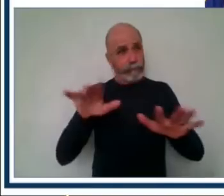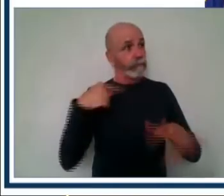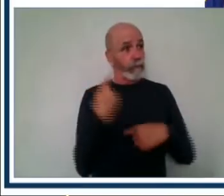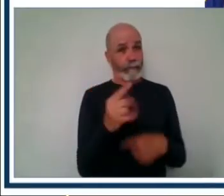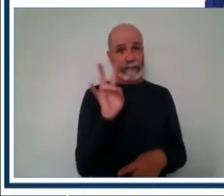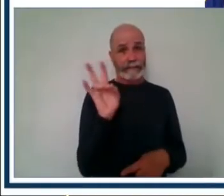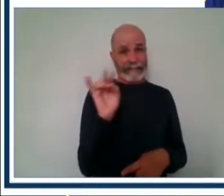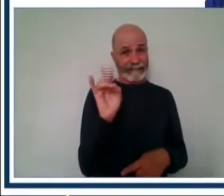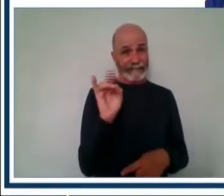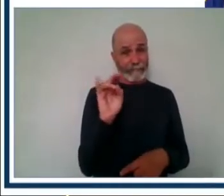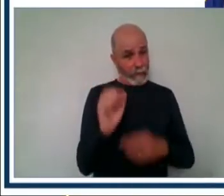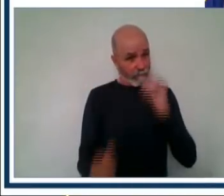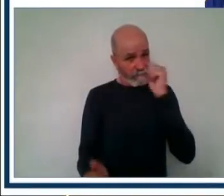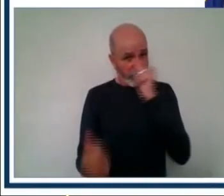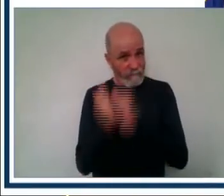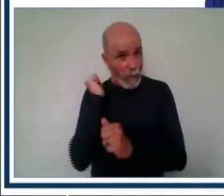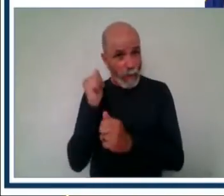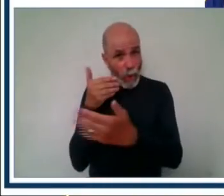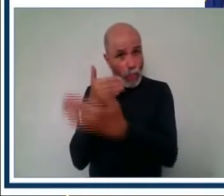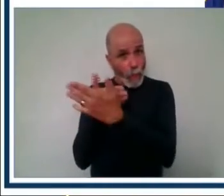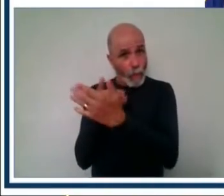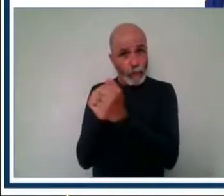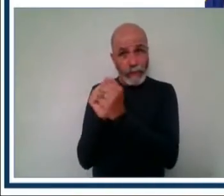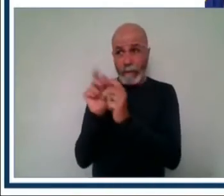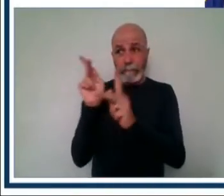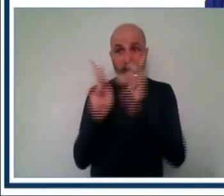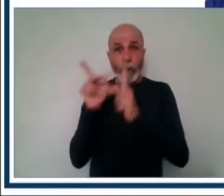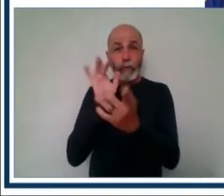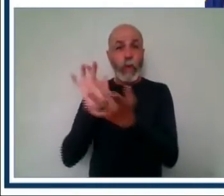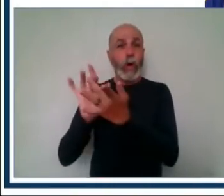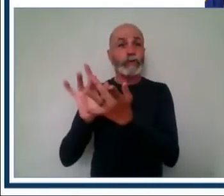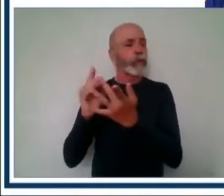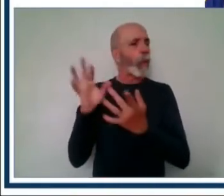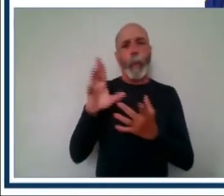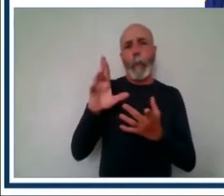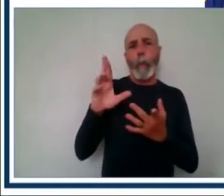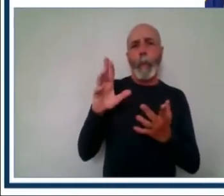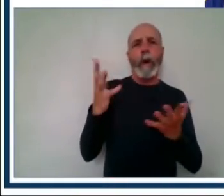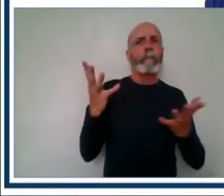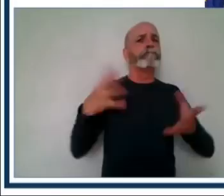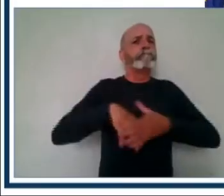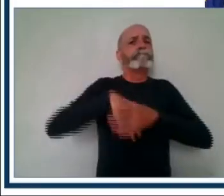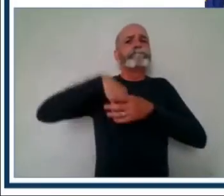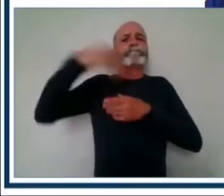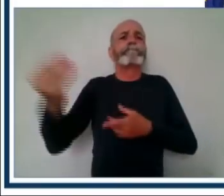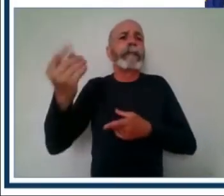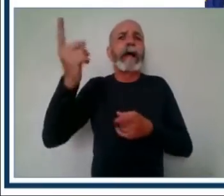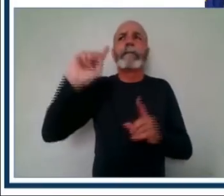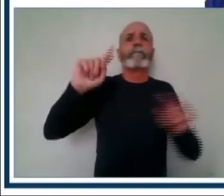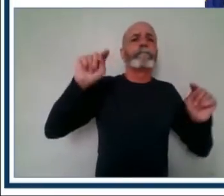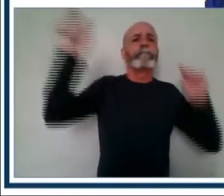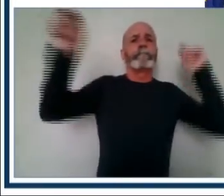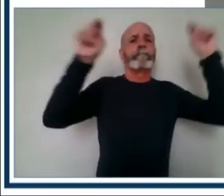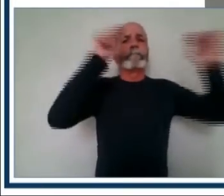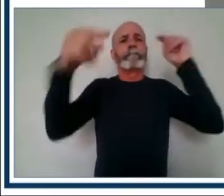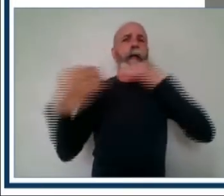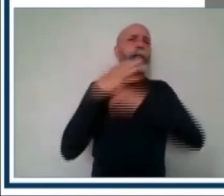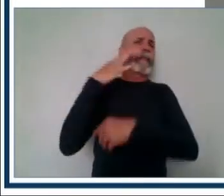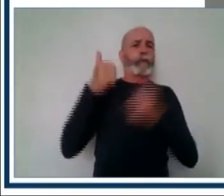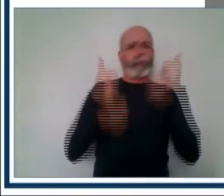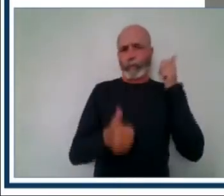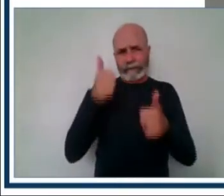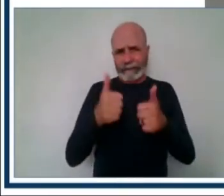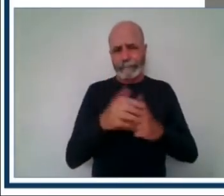or did they get the virus from being at exposure sites? So we don't know. I don't have that